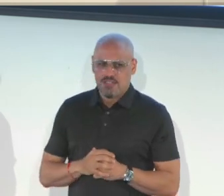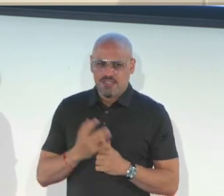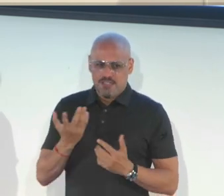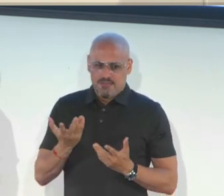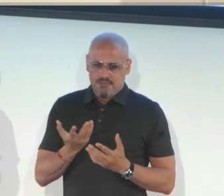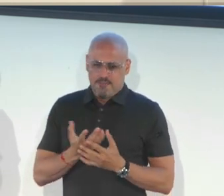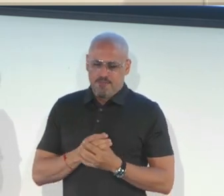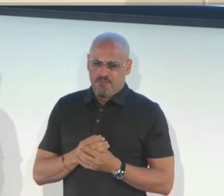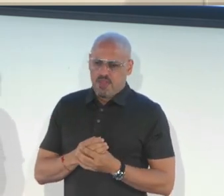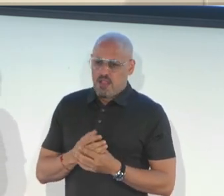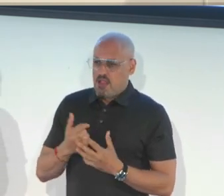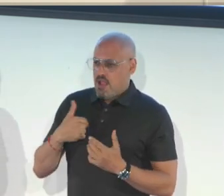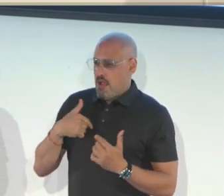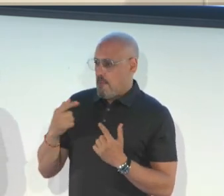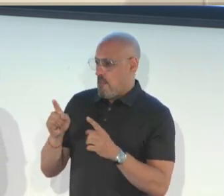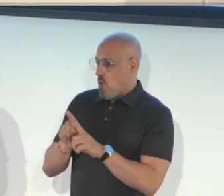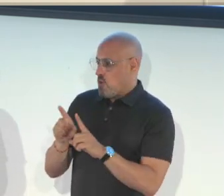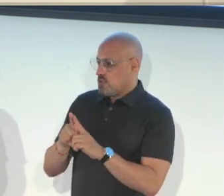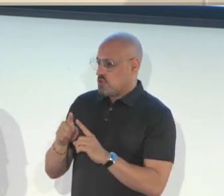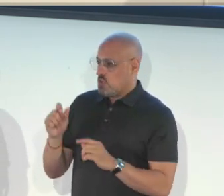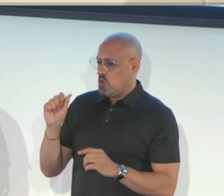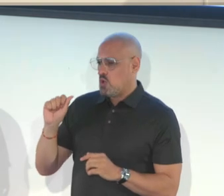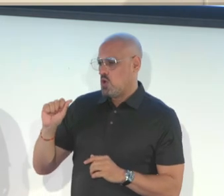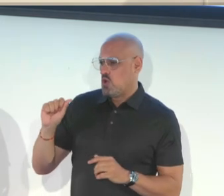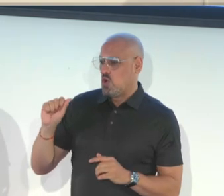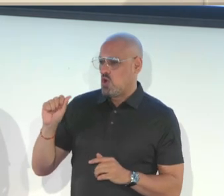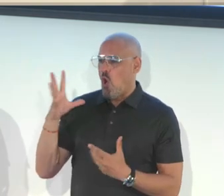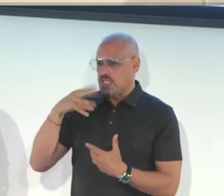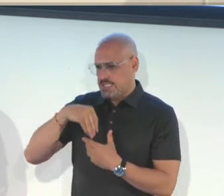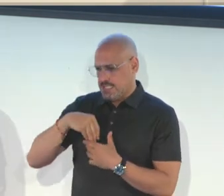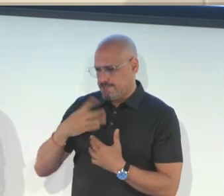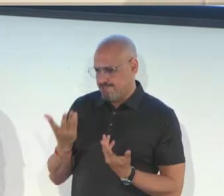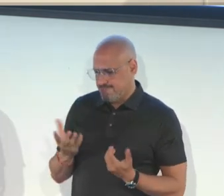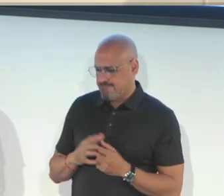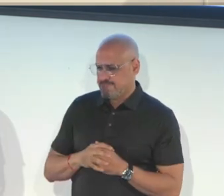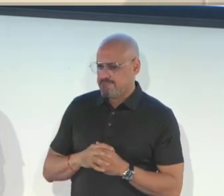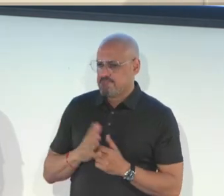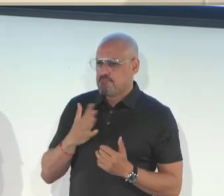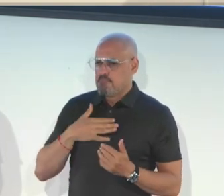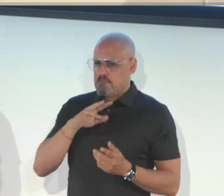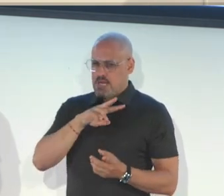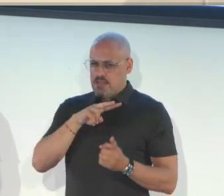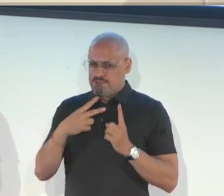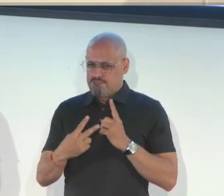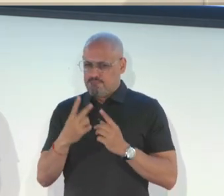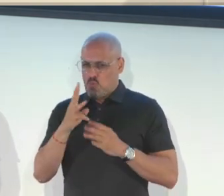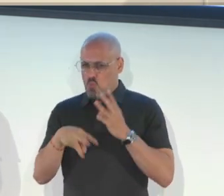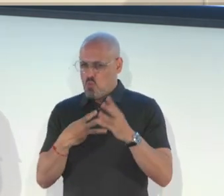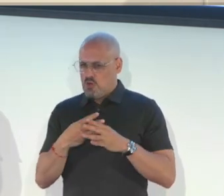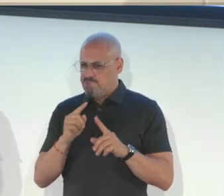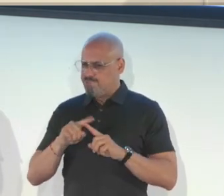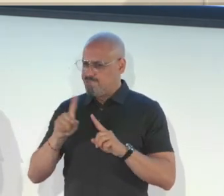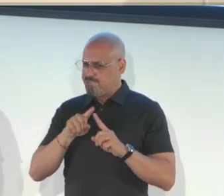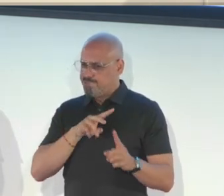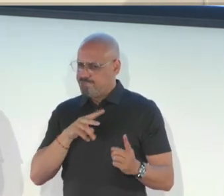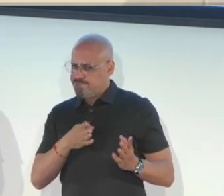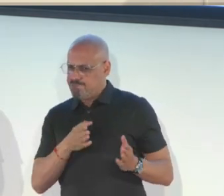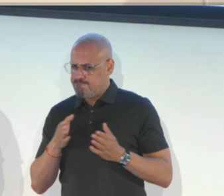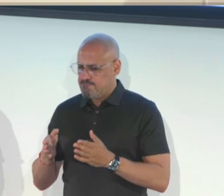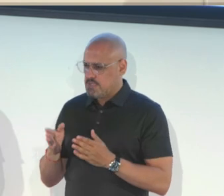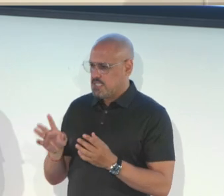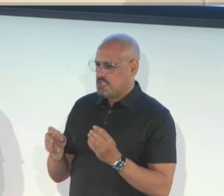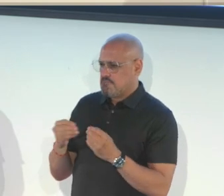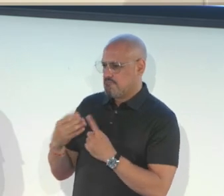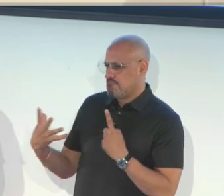degree. I'm also autistic, which shapes my view of the world in a particular way that I will share more